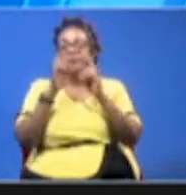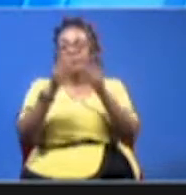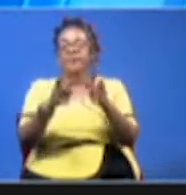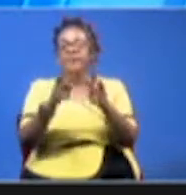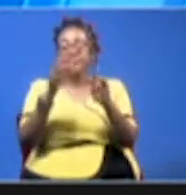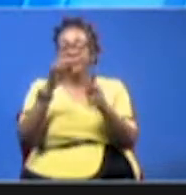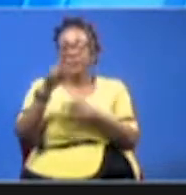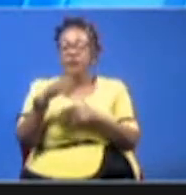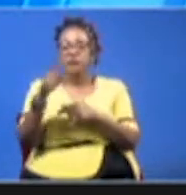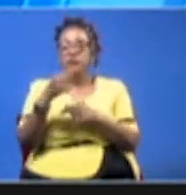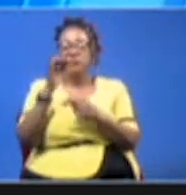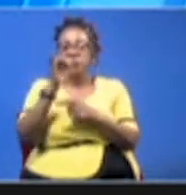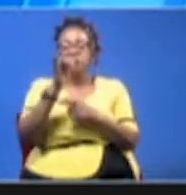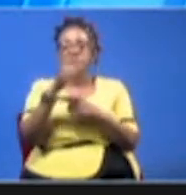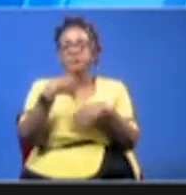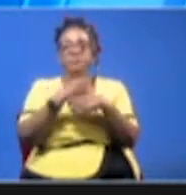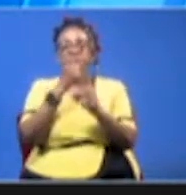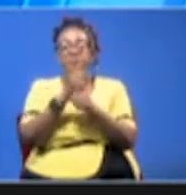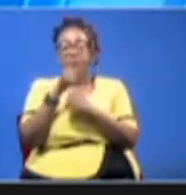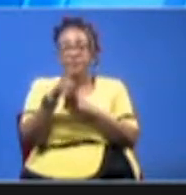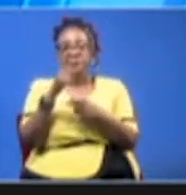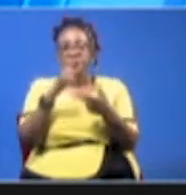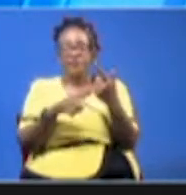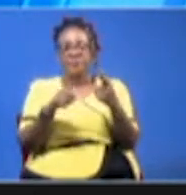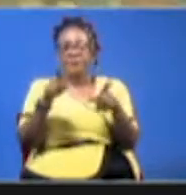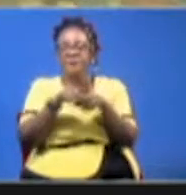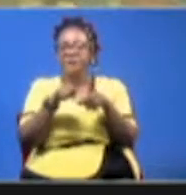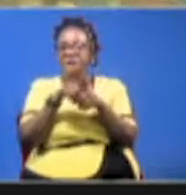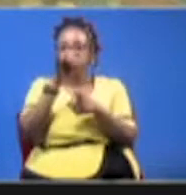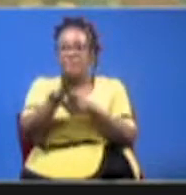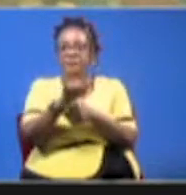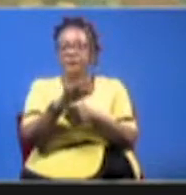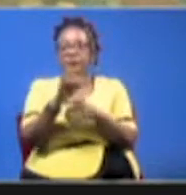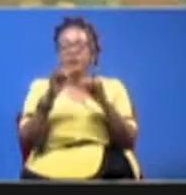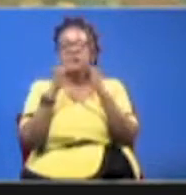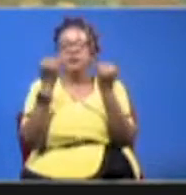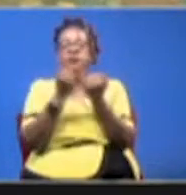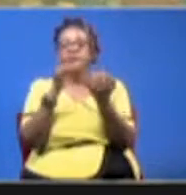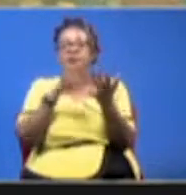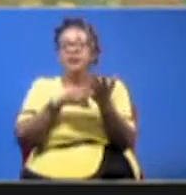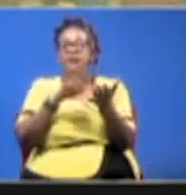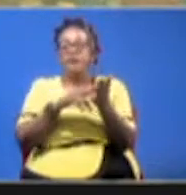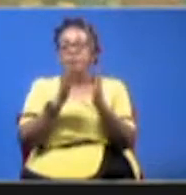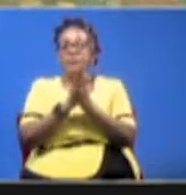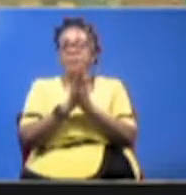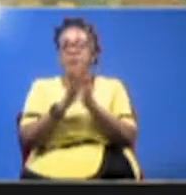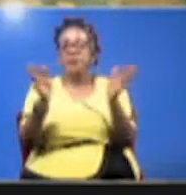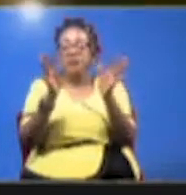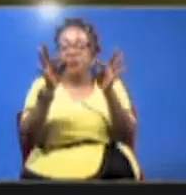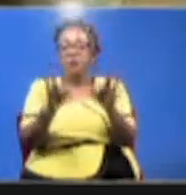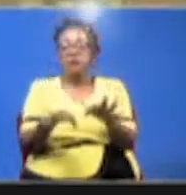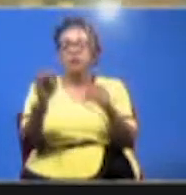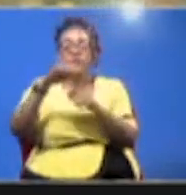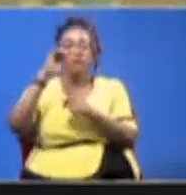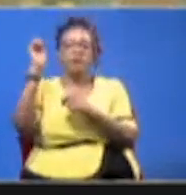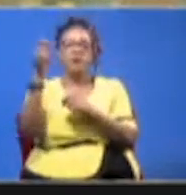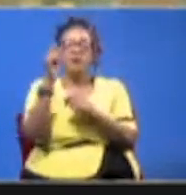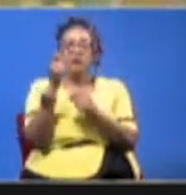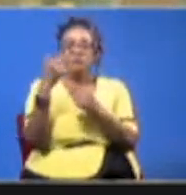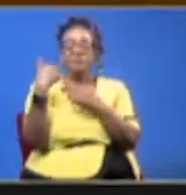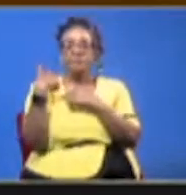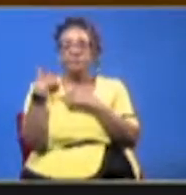of entries made this year. The annual awards, held by the Institute of Certified Public Accountants of Kenya, will heavily rely